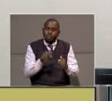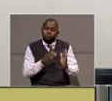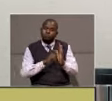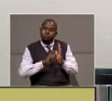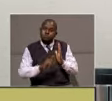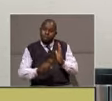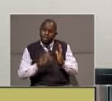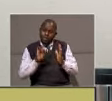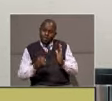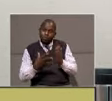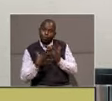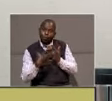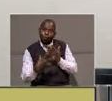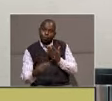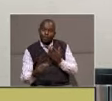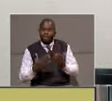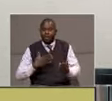that